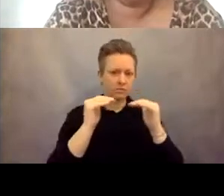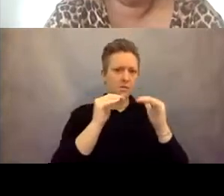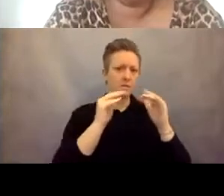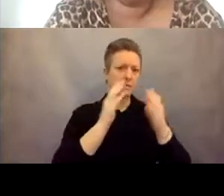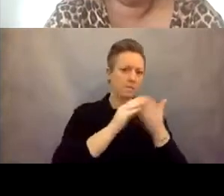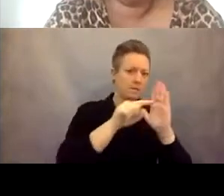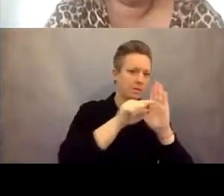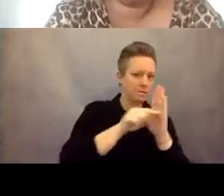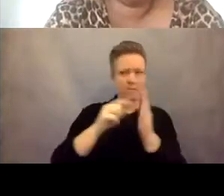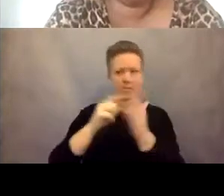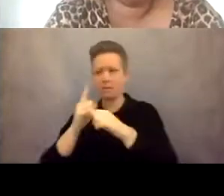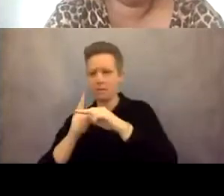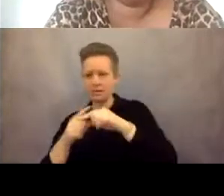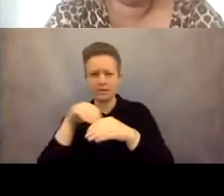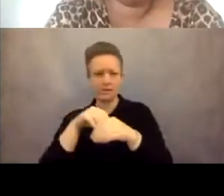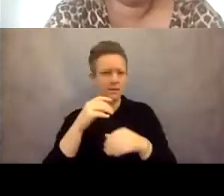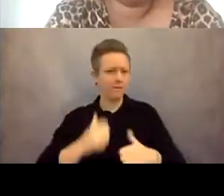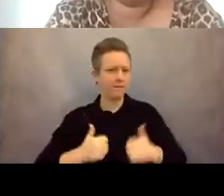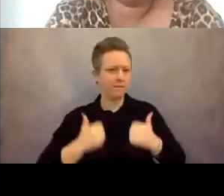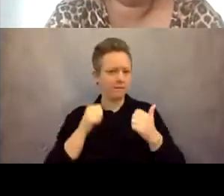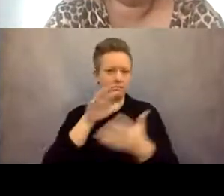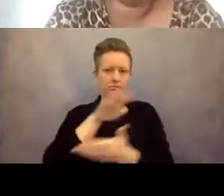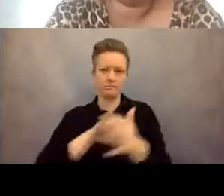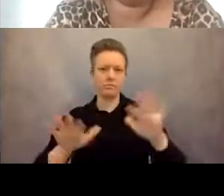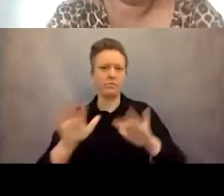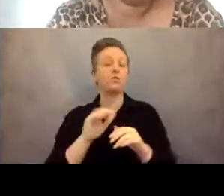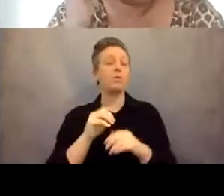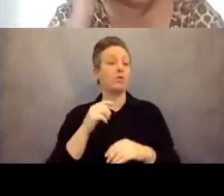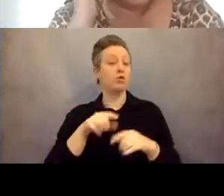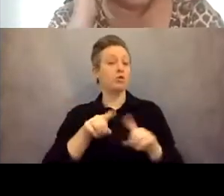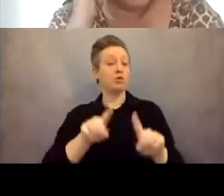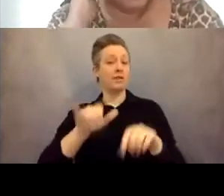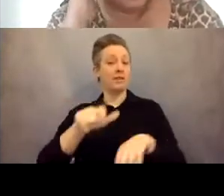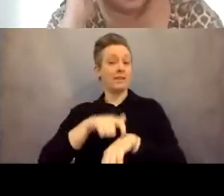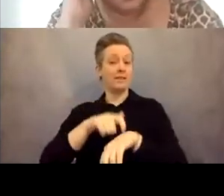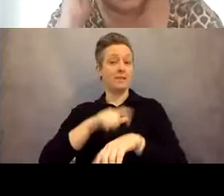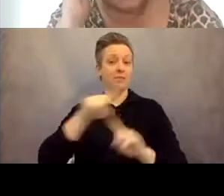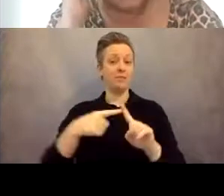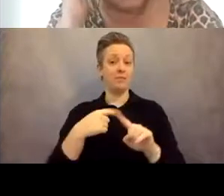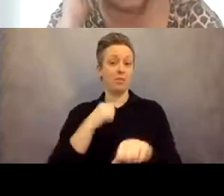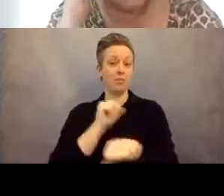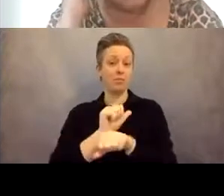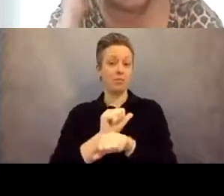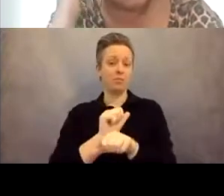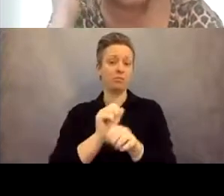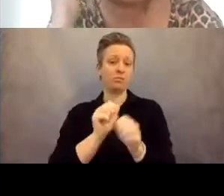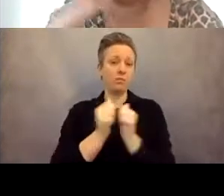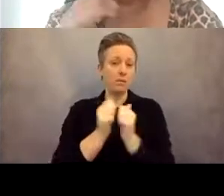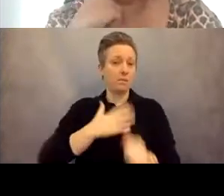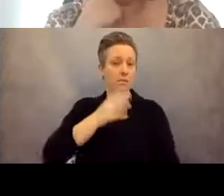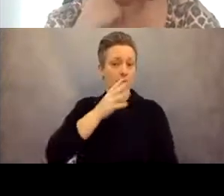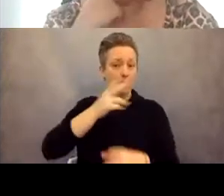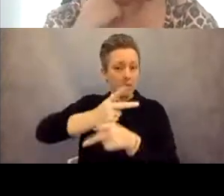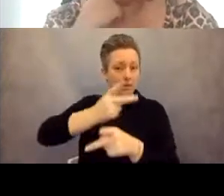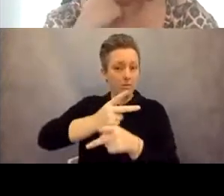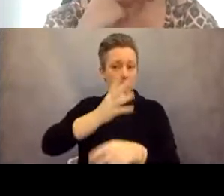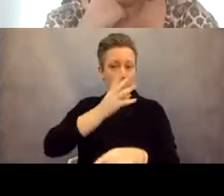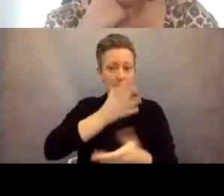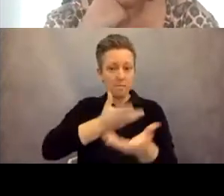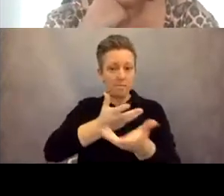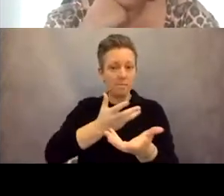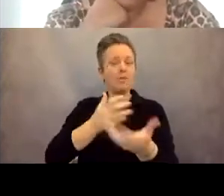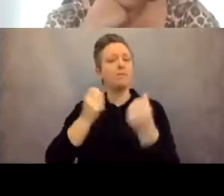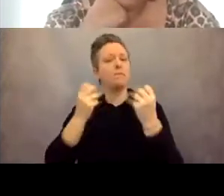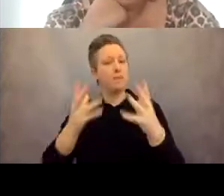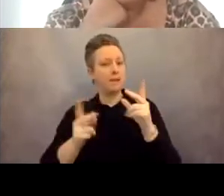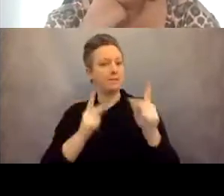taking care of our mom, we were surrounded by a number of very, very loving people and kind people who